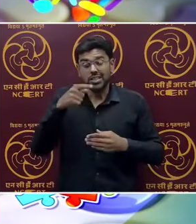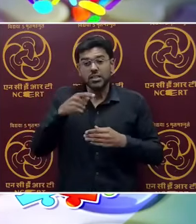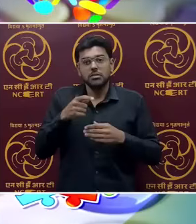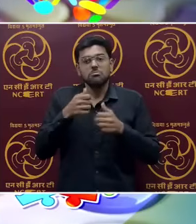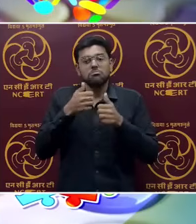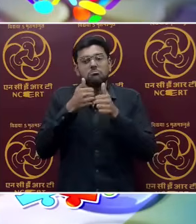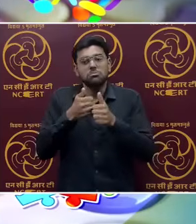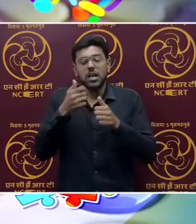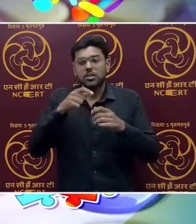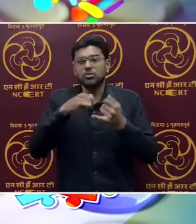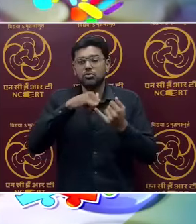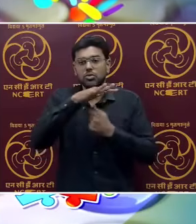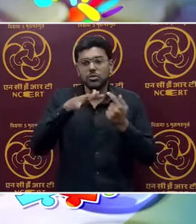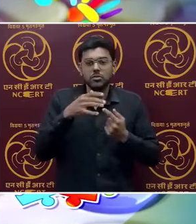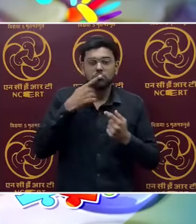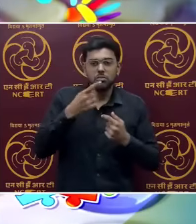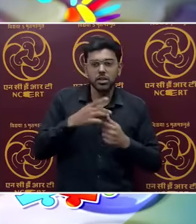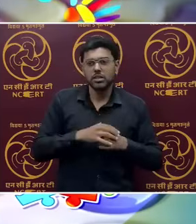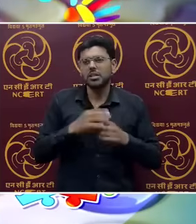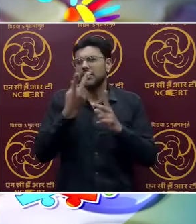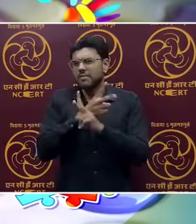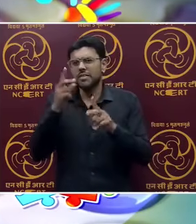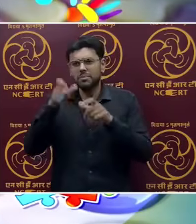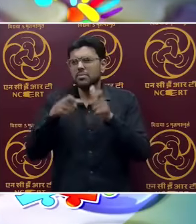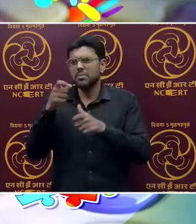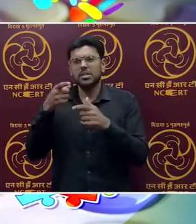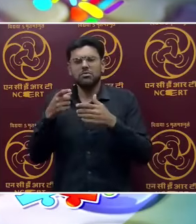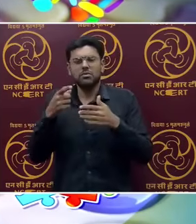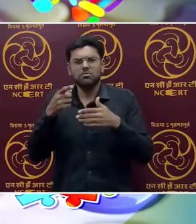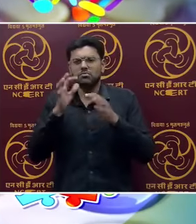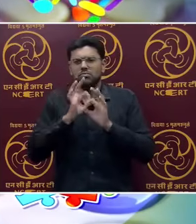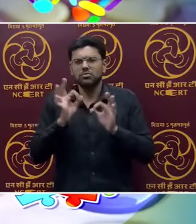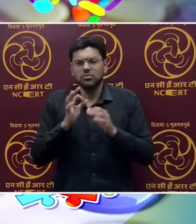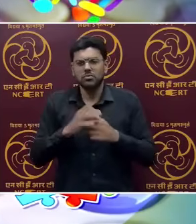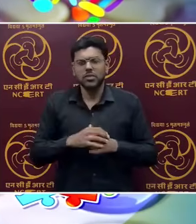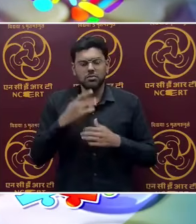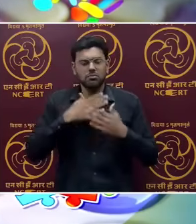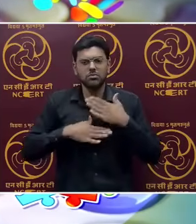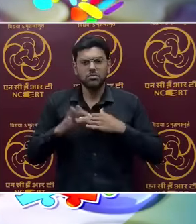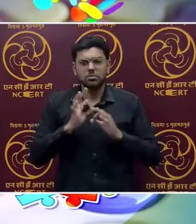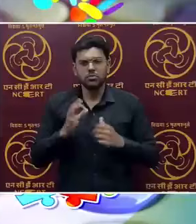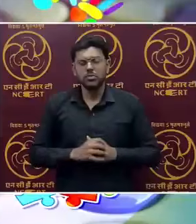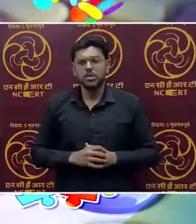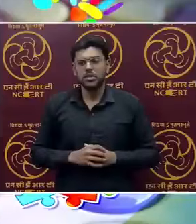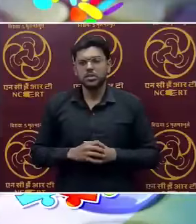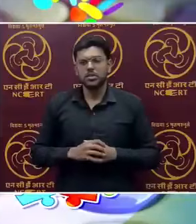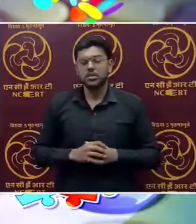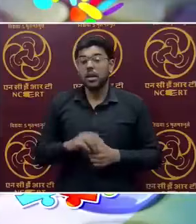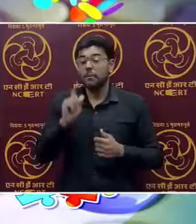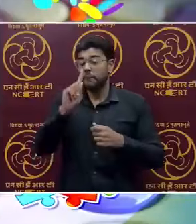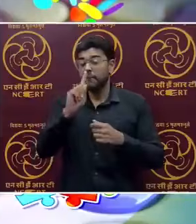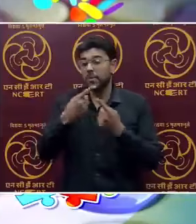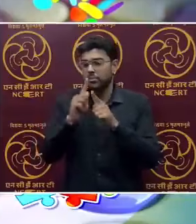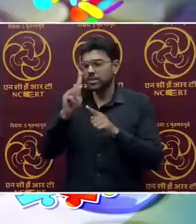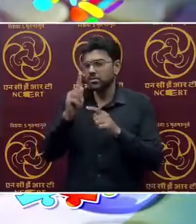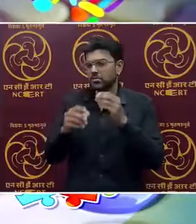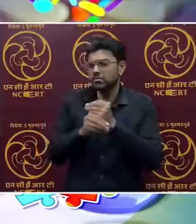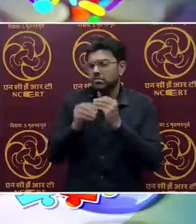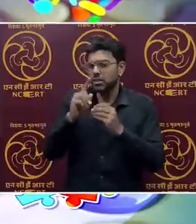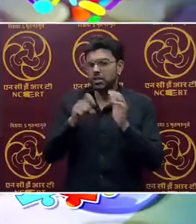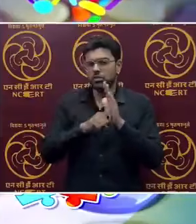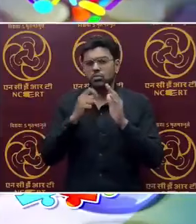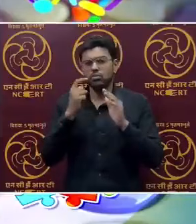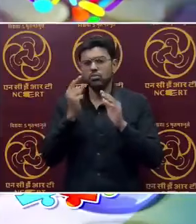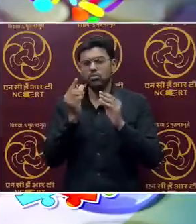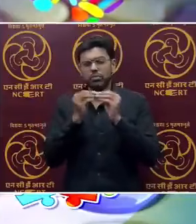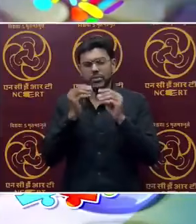considerate in the society these days. Not many people are considerate. Over to you, Mary. Is there Yeah, but there's one more thing, Ruby ma'am, that I